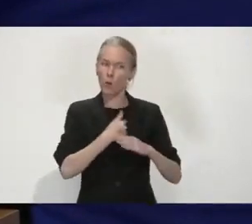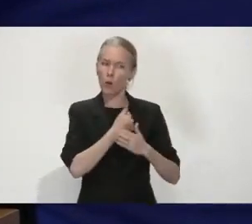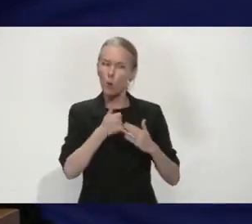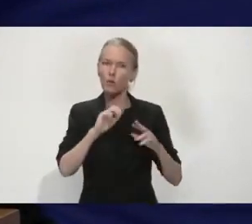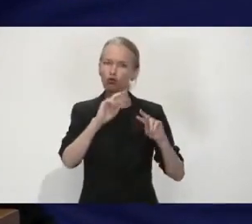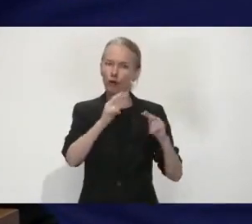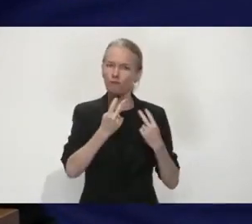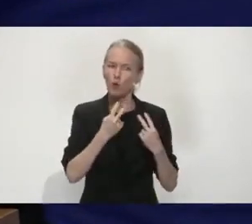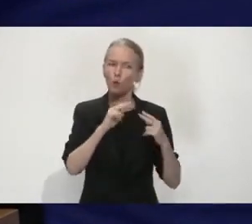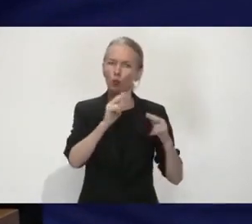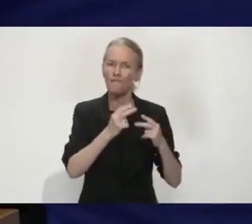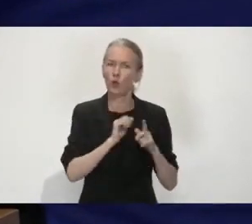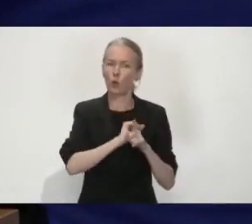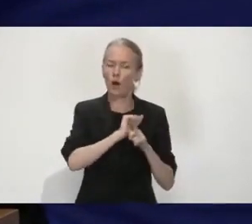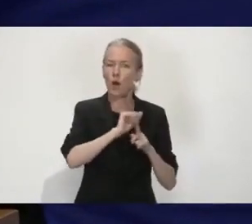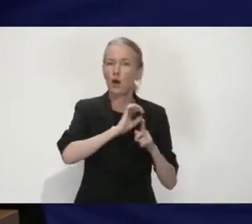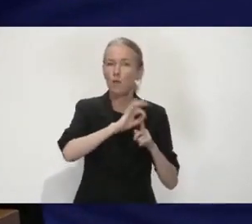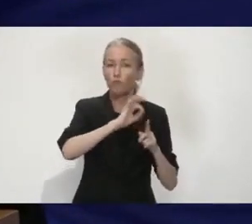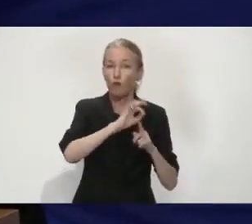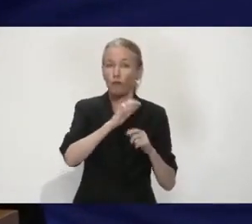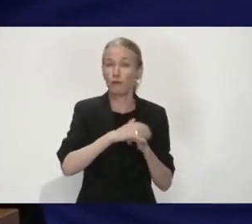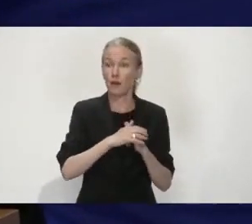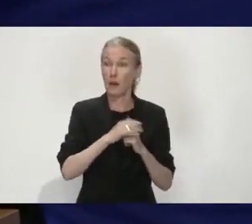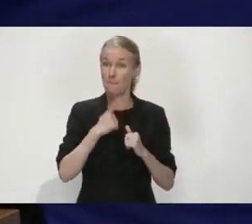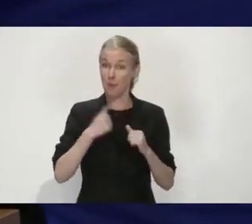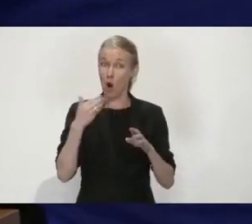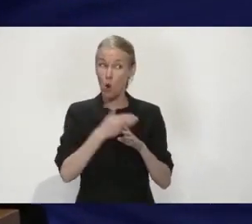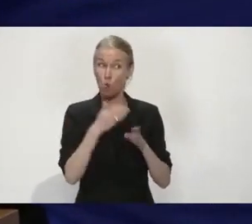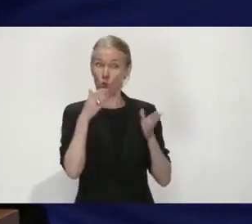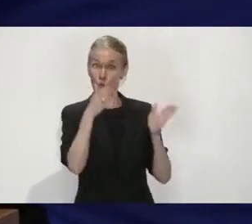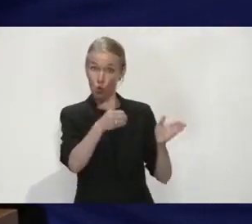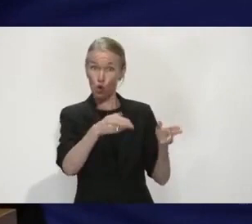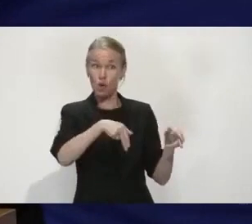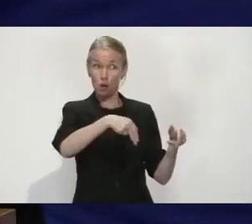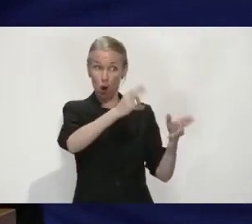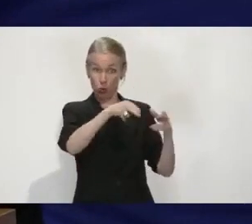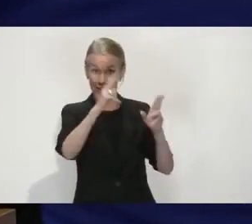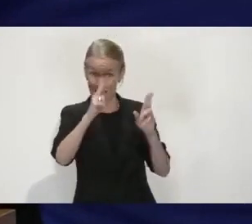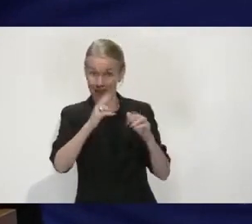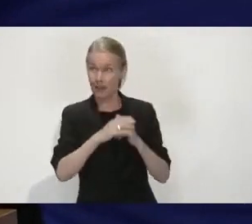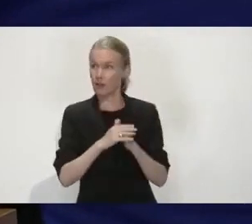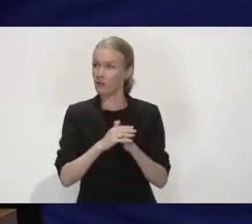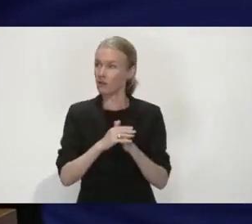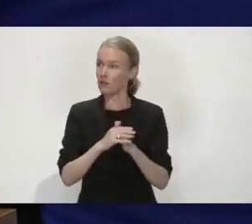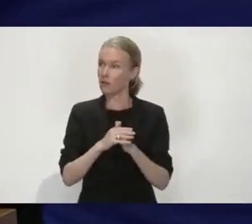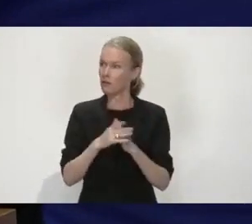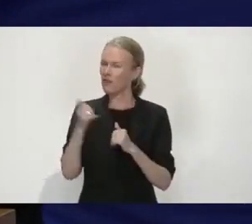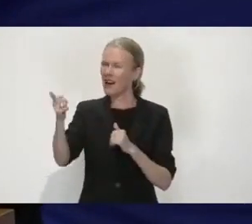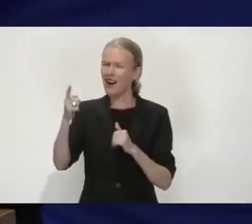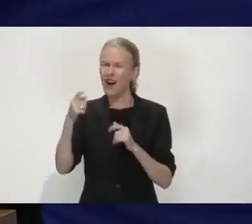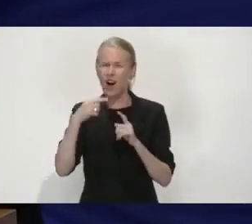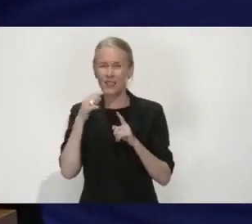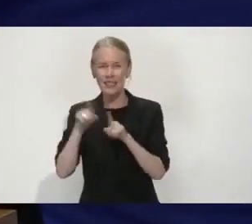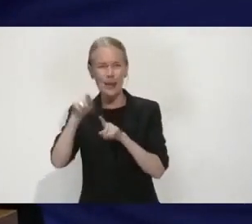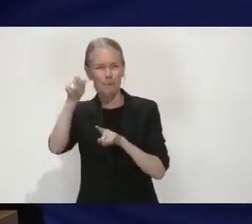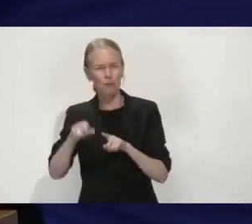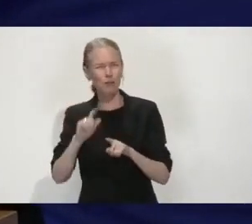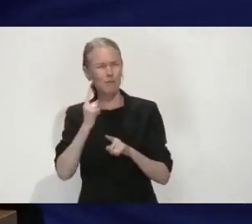we're here to answer questions about today. If our air border is so tight and managed by you guys,